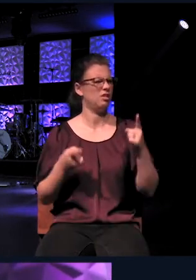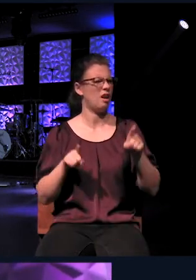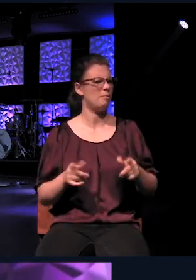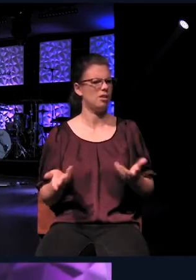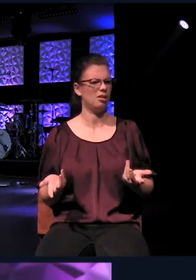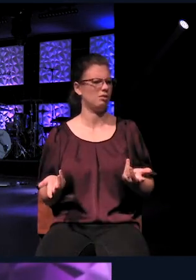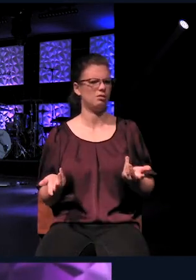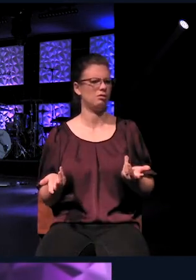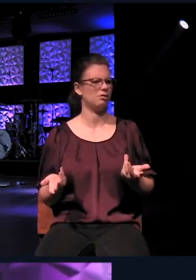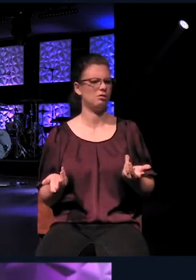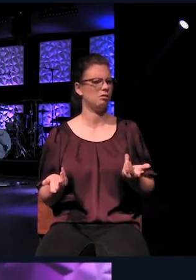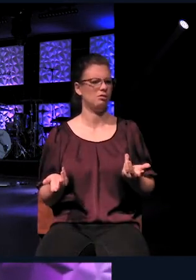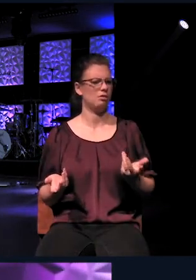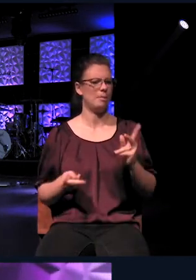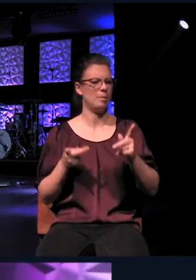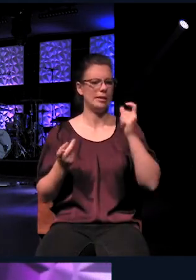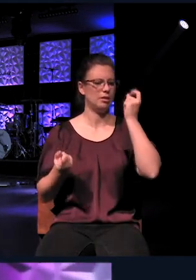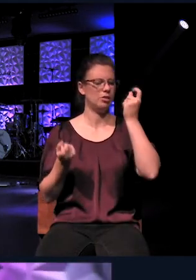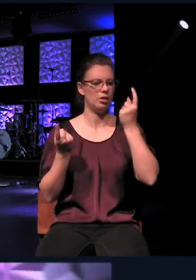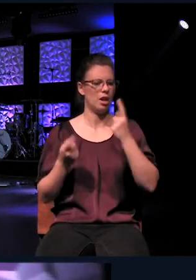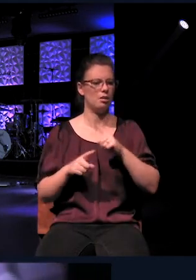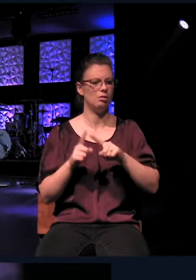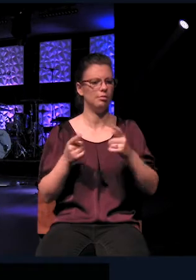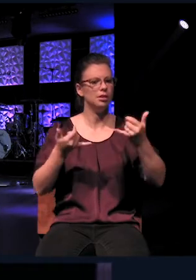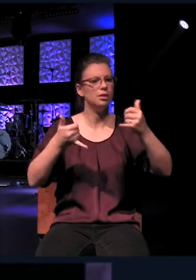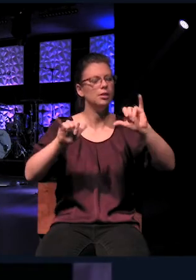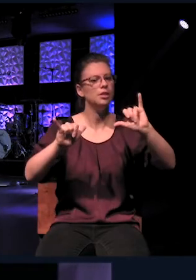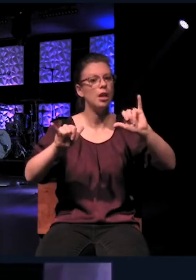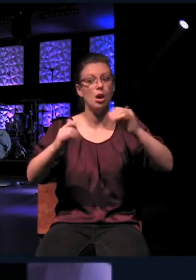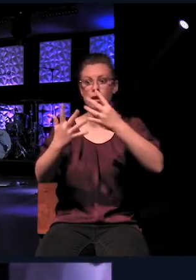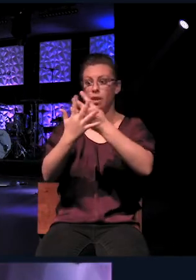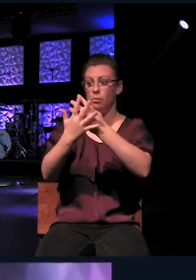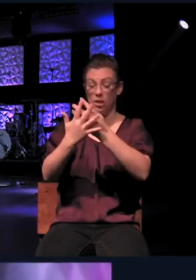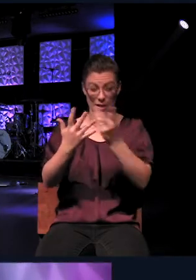happening? And people notice, and life change happens.